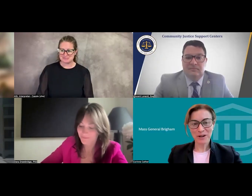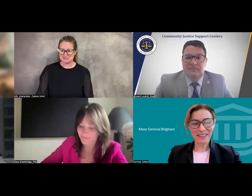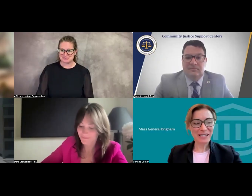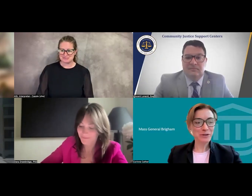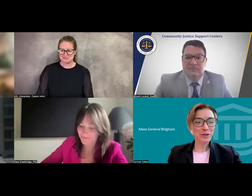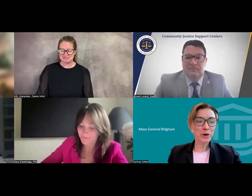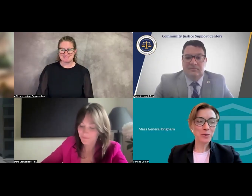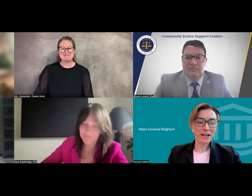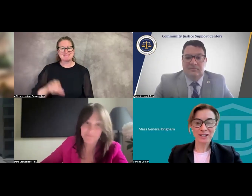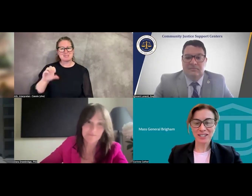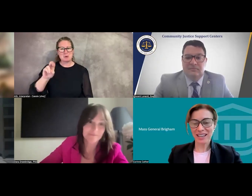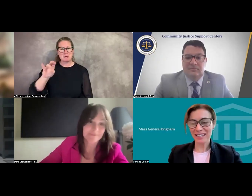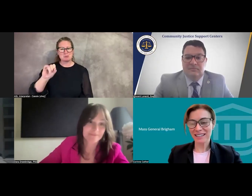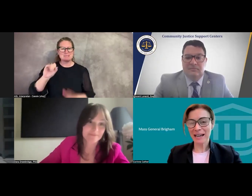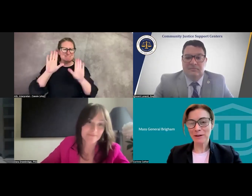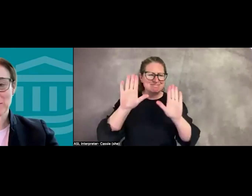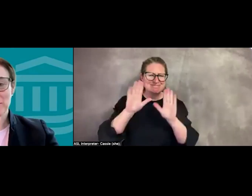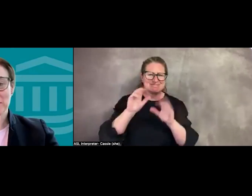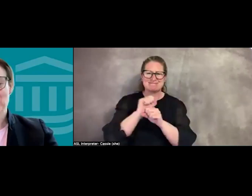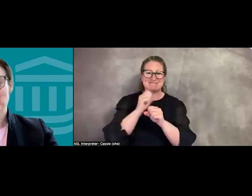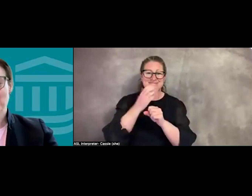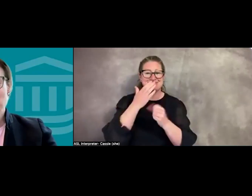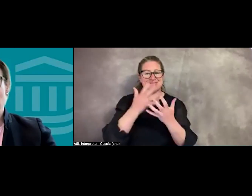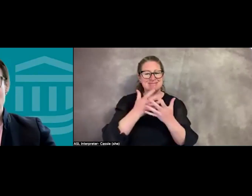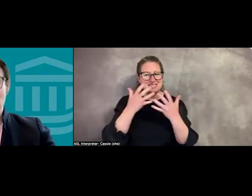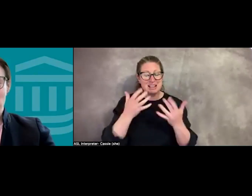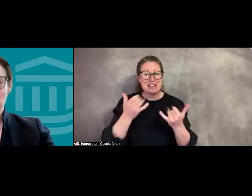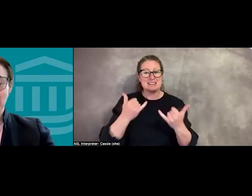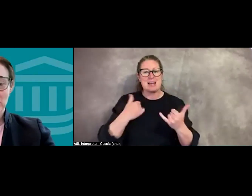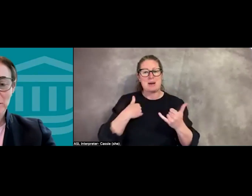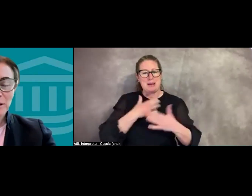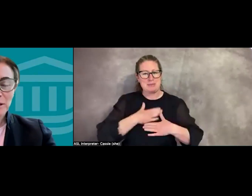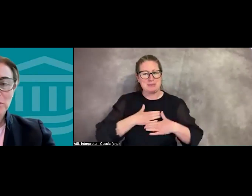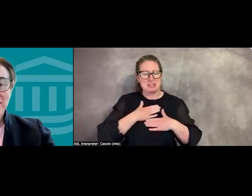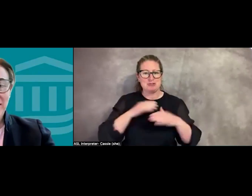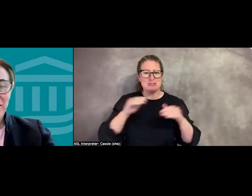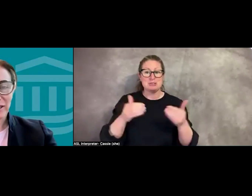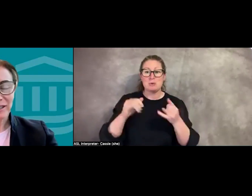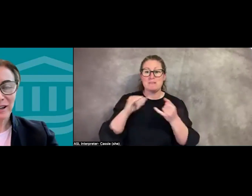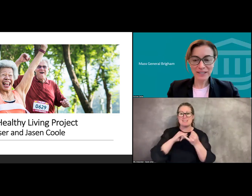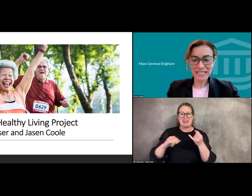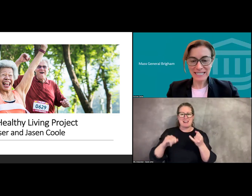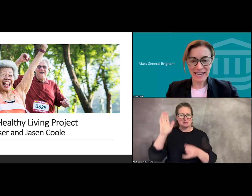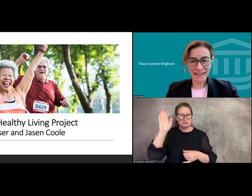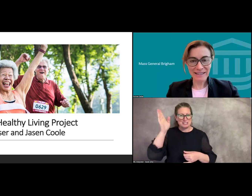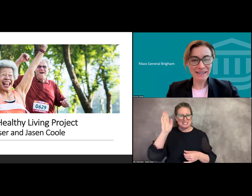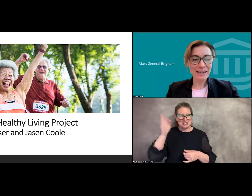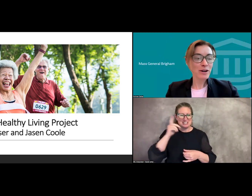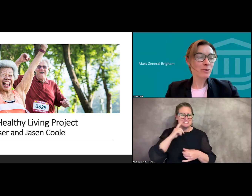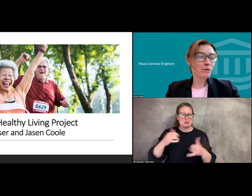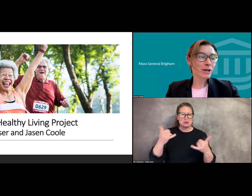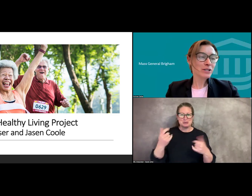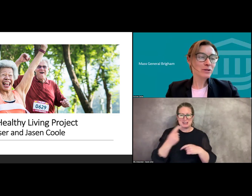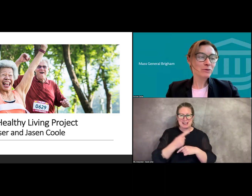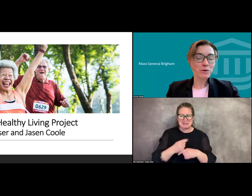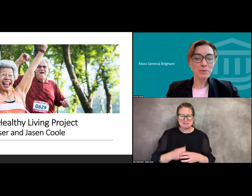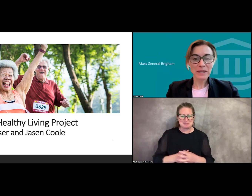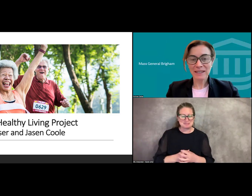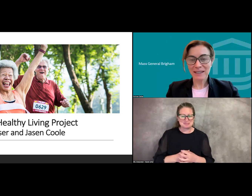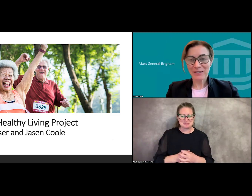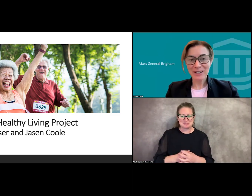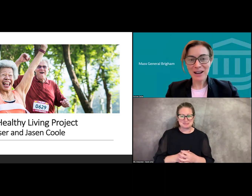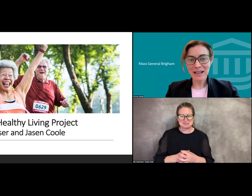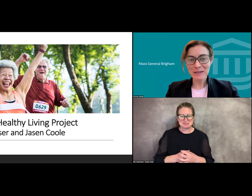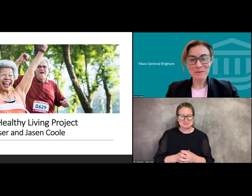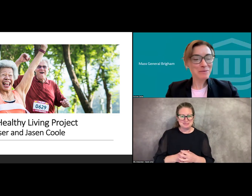Wonderful work. Thank you so much. And now it's my pleasure to introduce our final presentation of today, which will